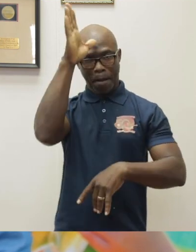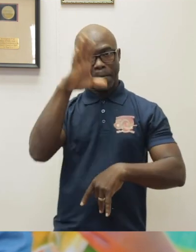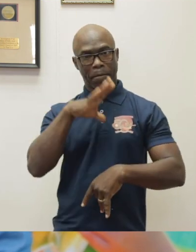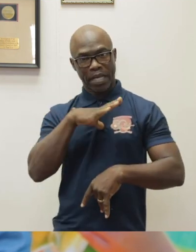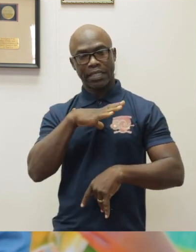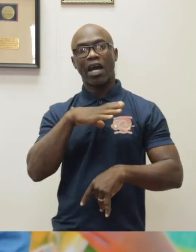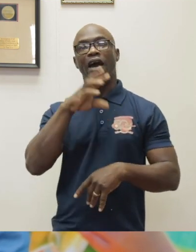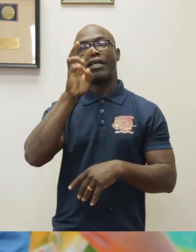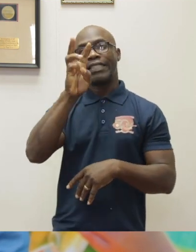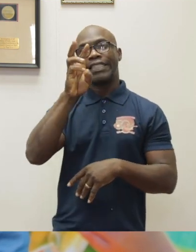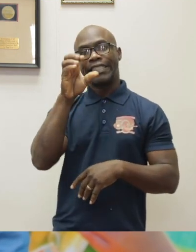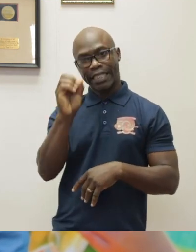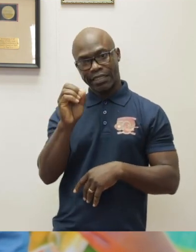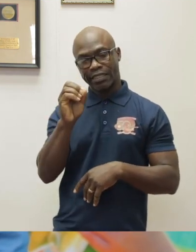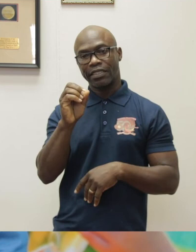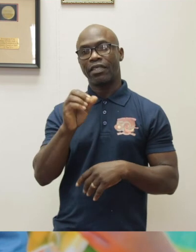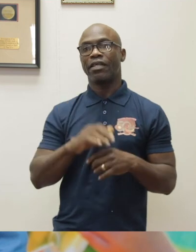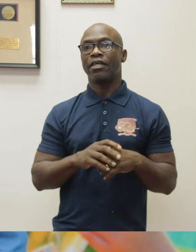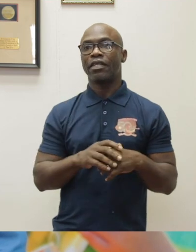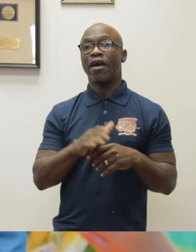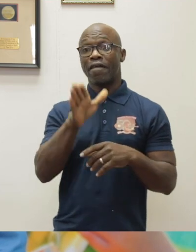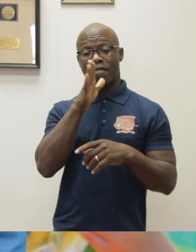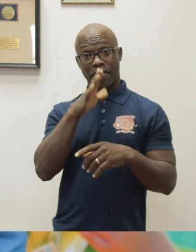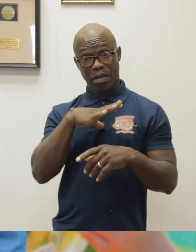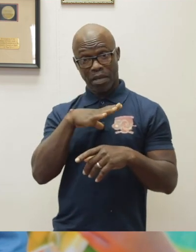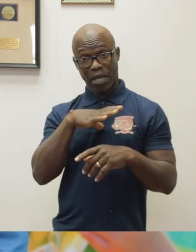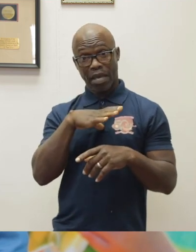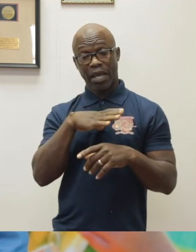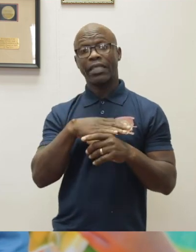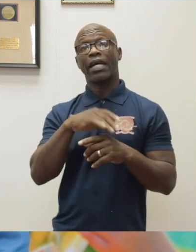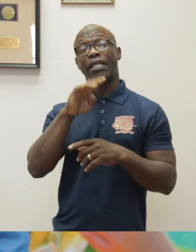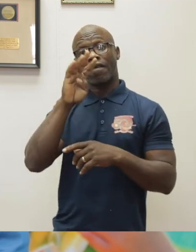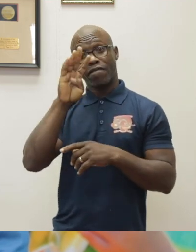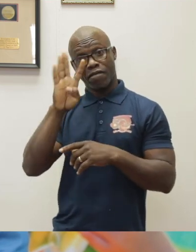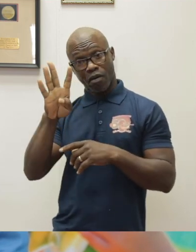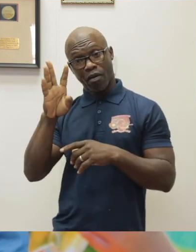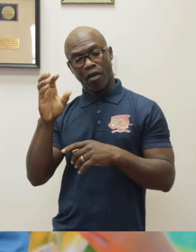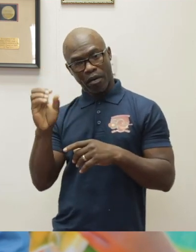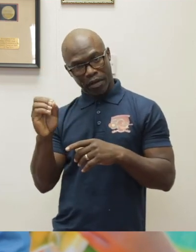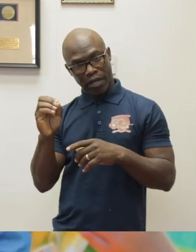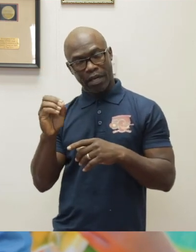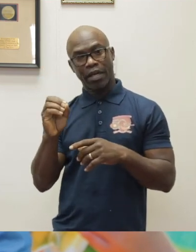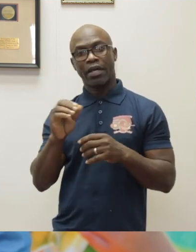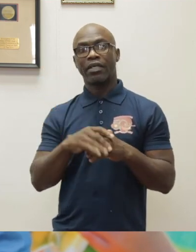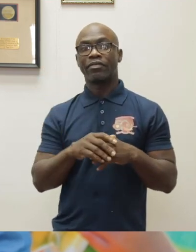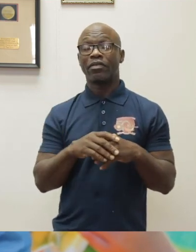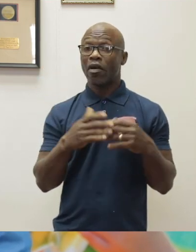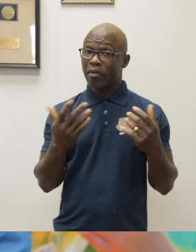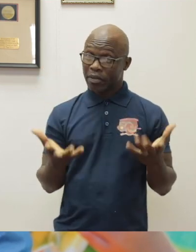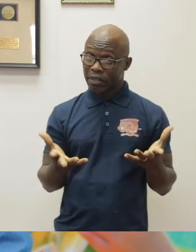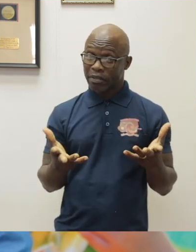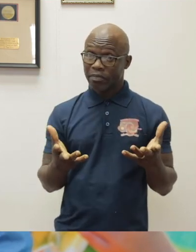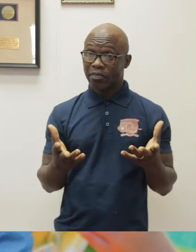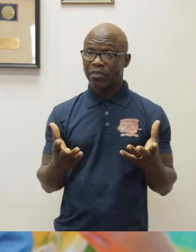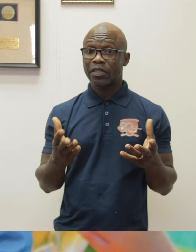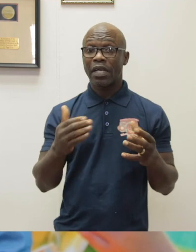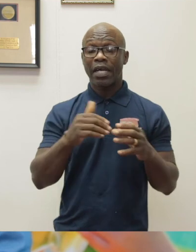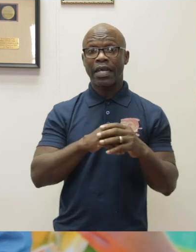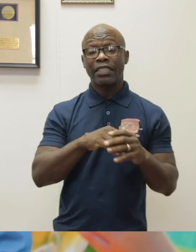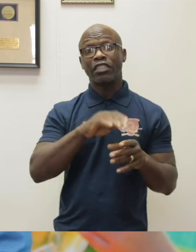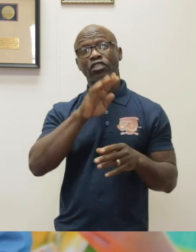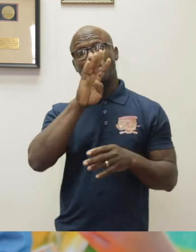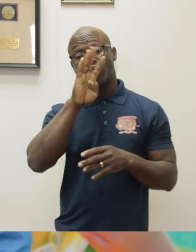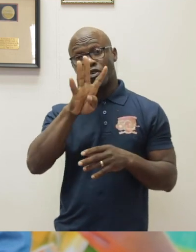age group, male and females are almost equally affected. However, in the 30 to